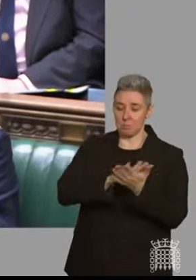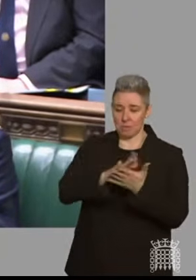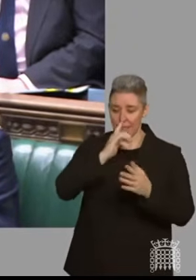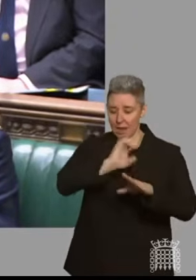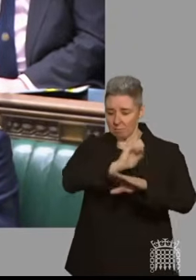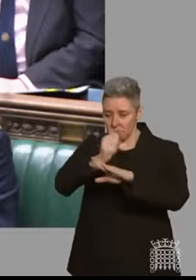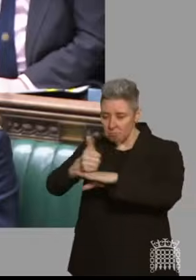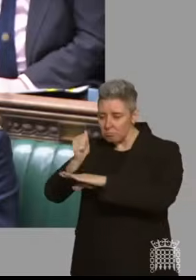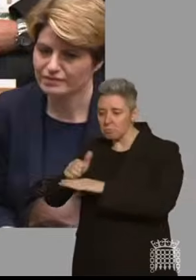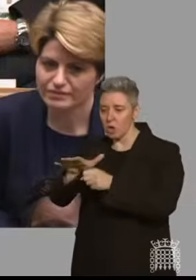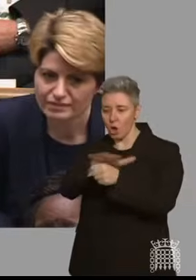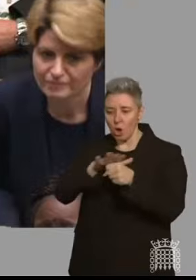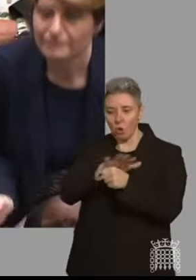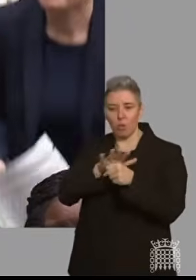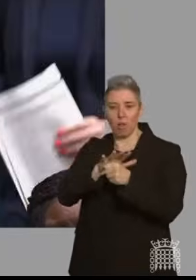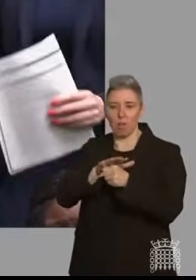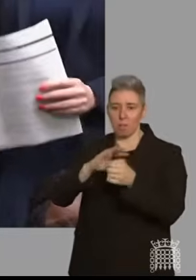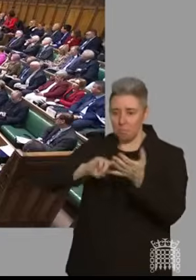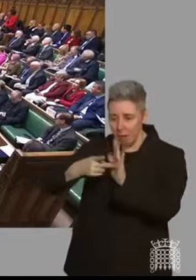support those impacted by those plans.